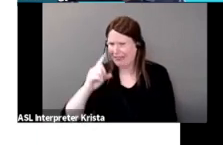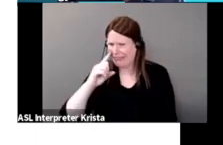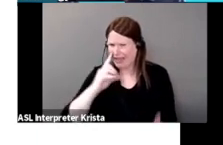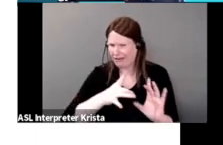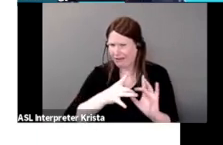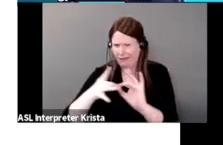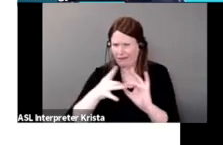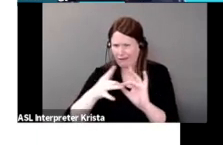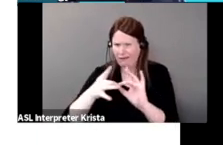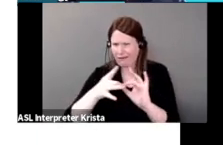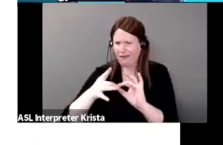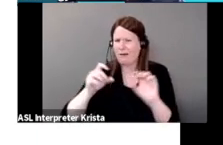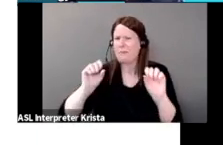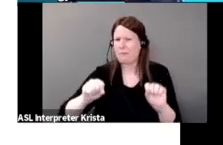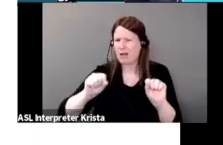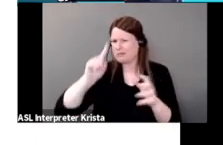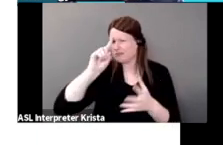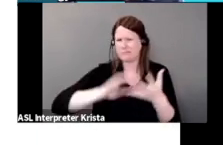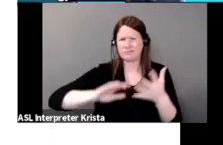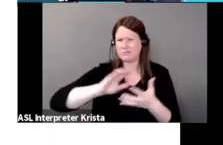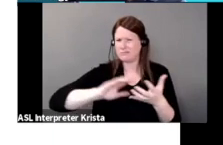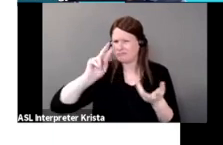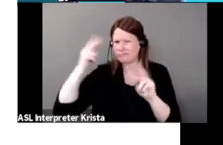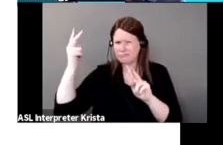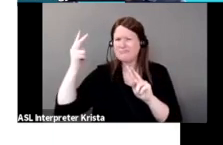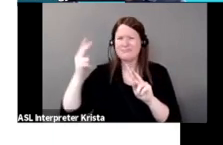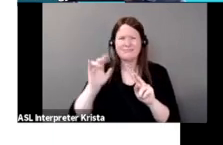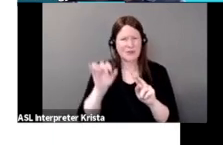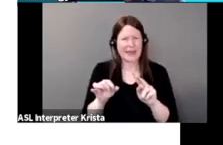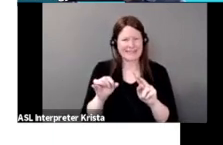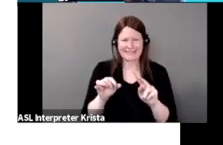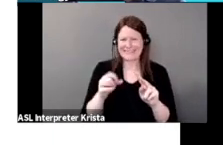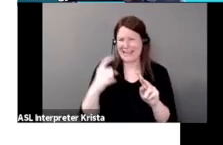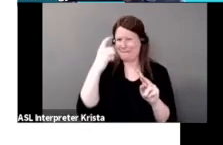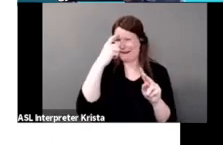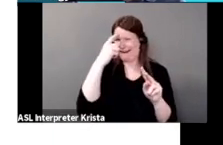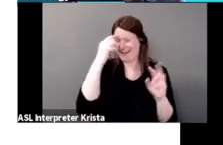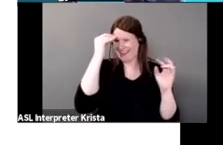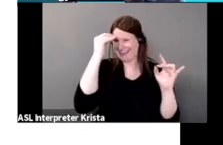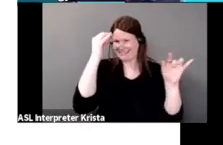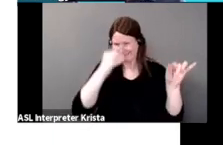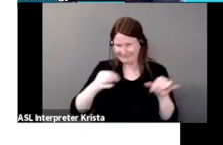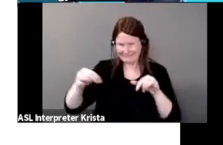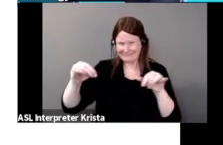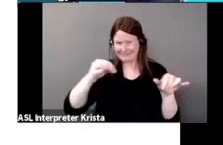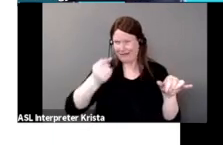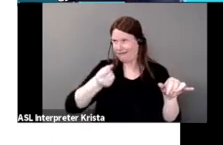them. That's something of a minefield that I don't necessarily want to get into, but